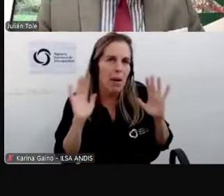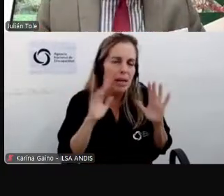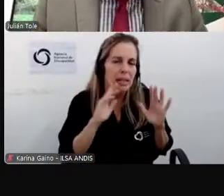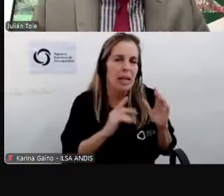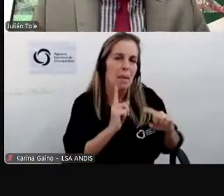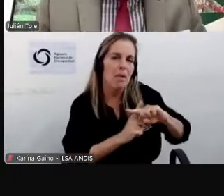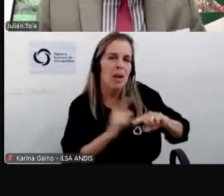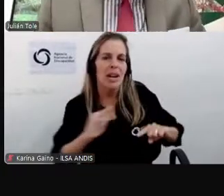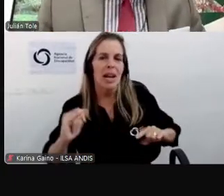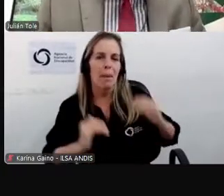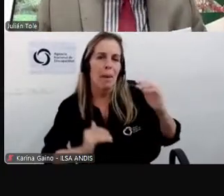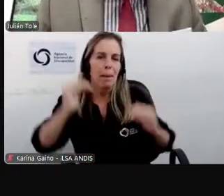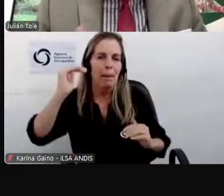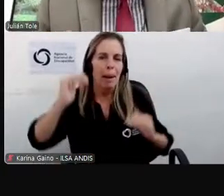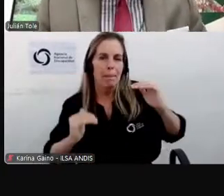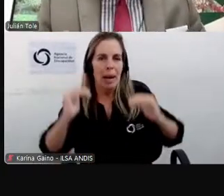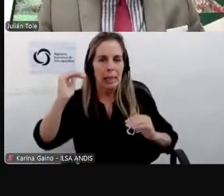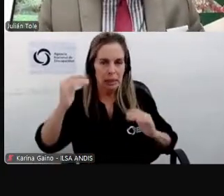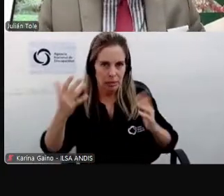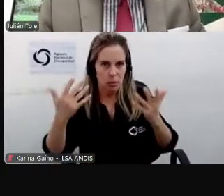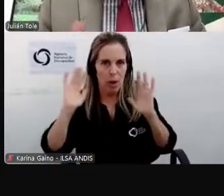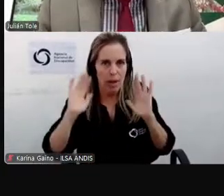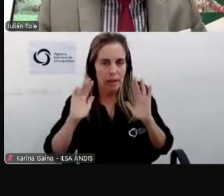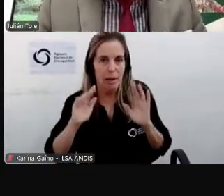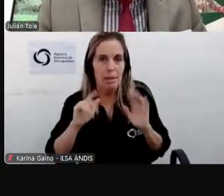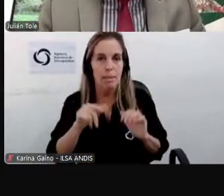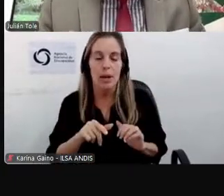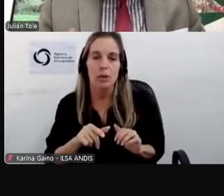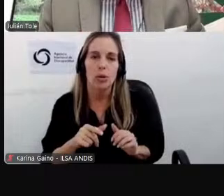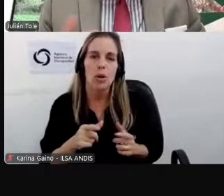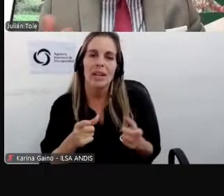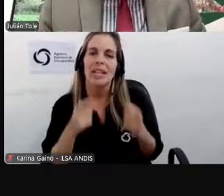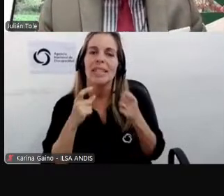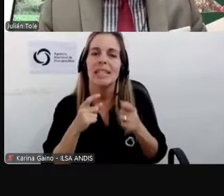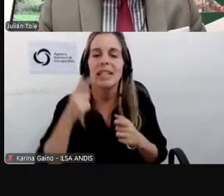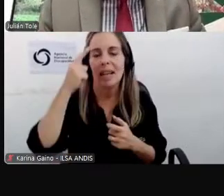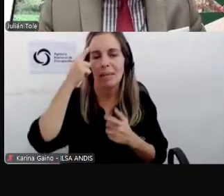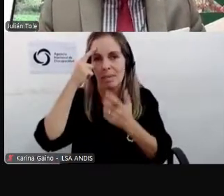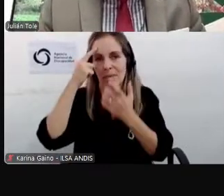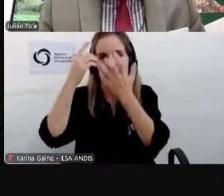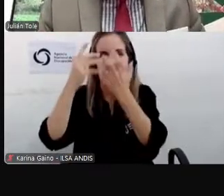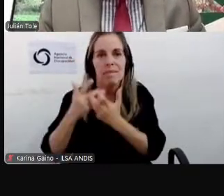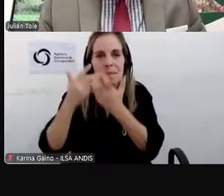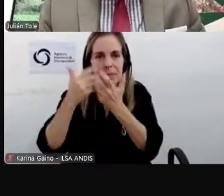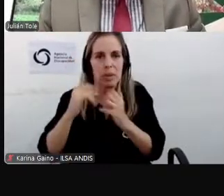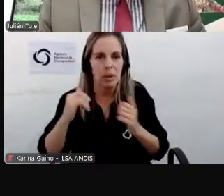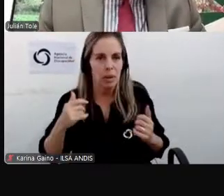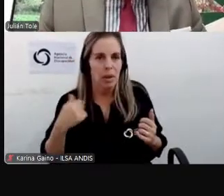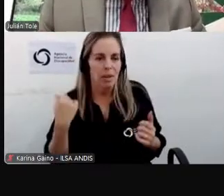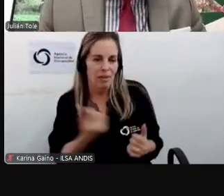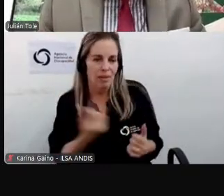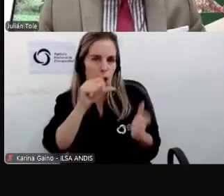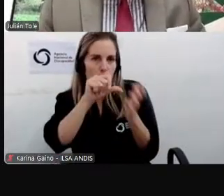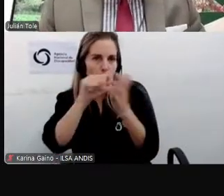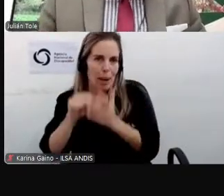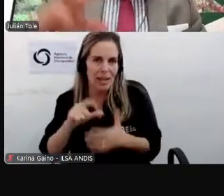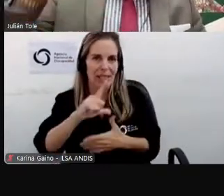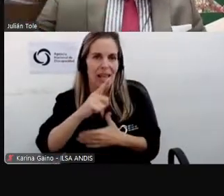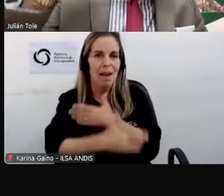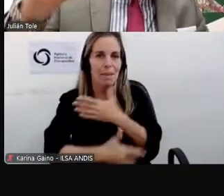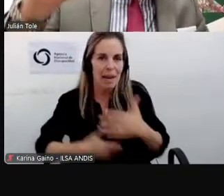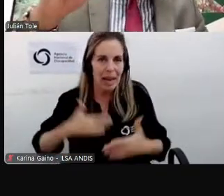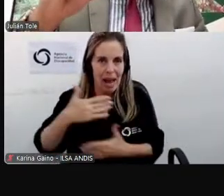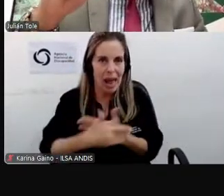some guidelines that speak about degree of impairment or probability, but this needs to be rethought in Latin